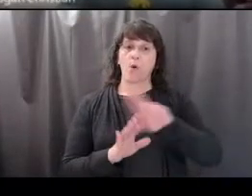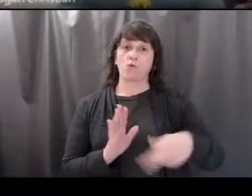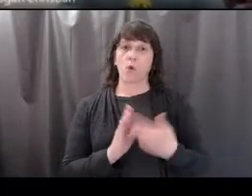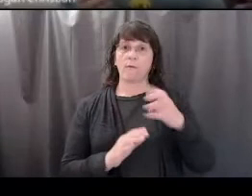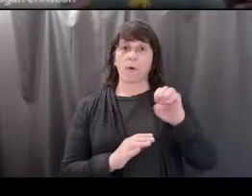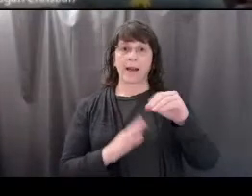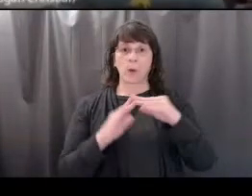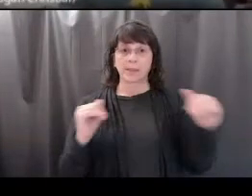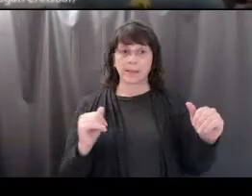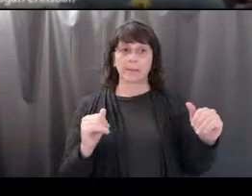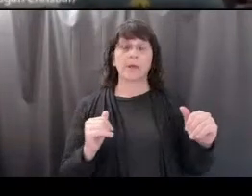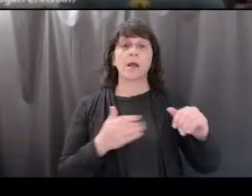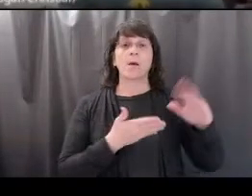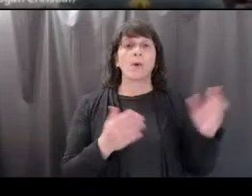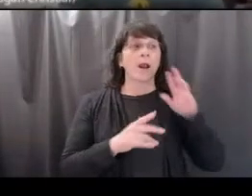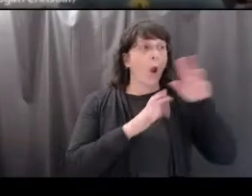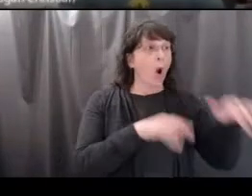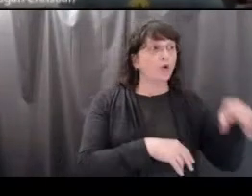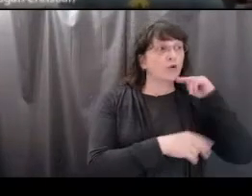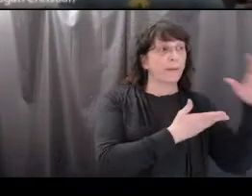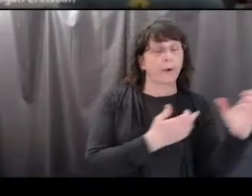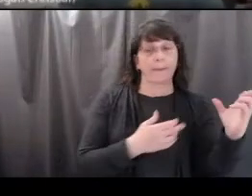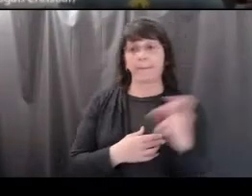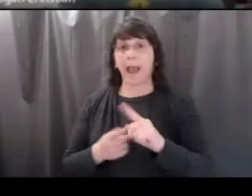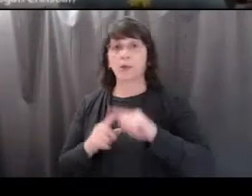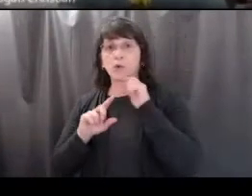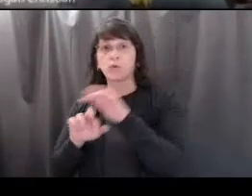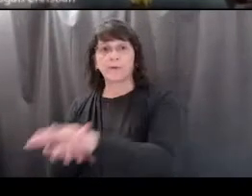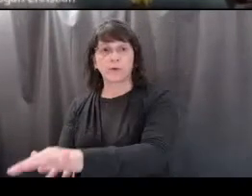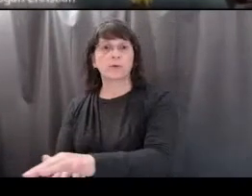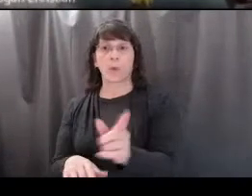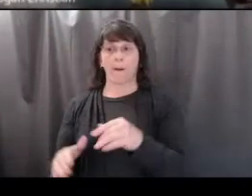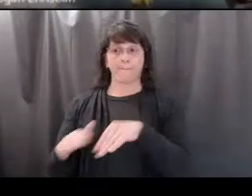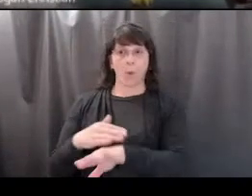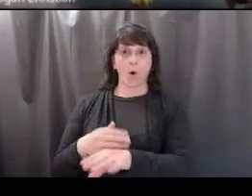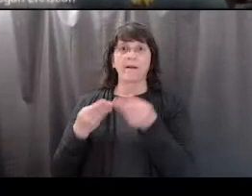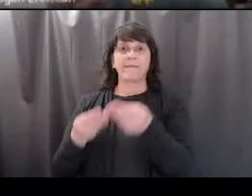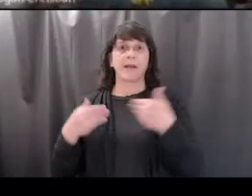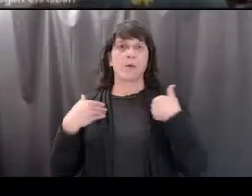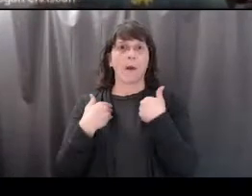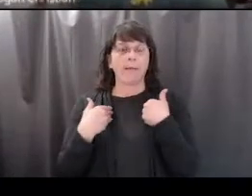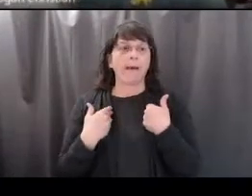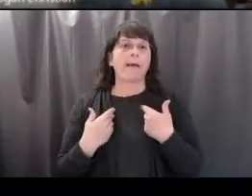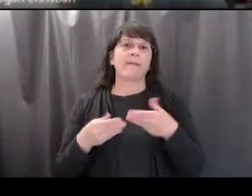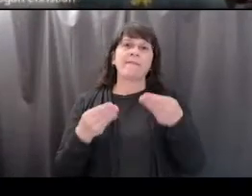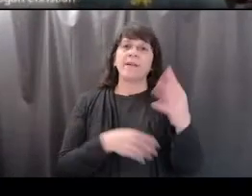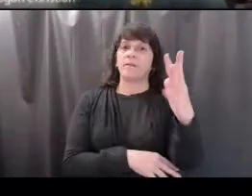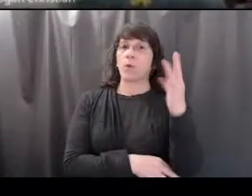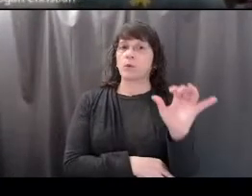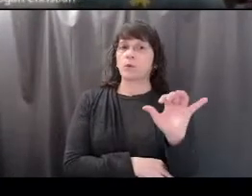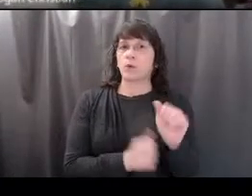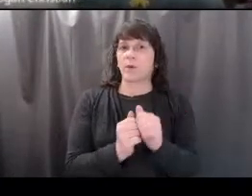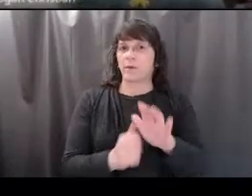region, returning ocean nutrients to the rivers and streams where they were born, feeding wildlife, and even feeding the forests